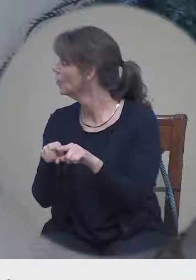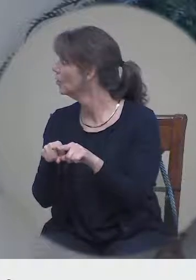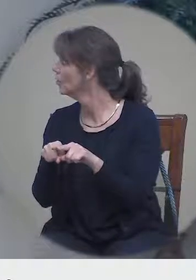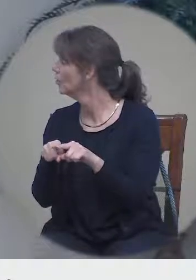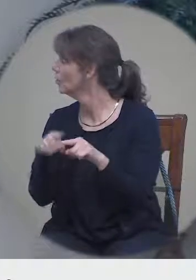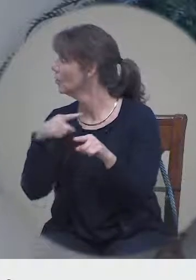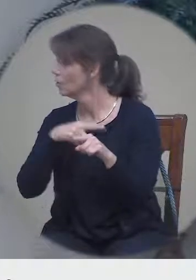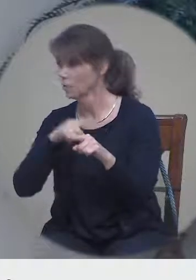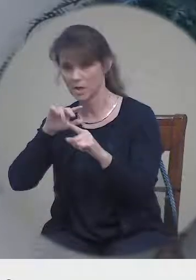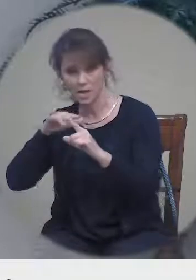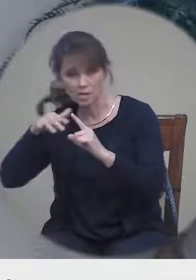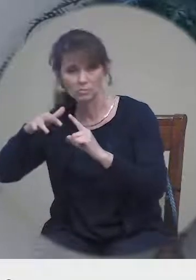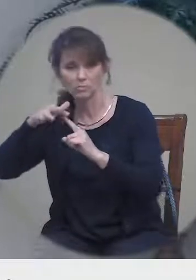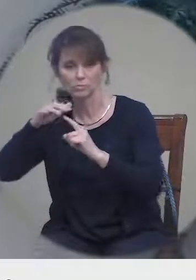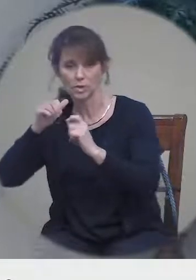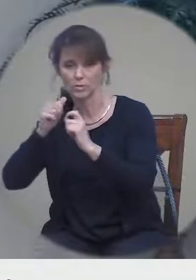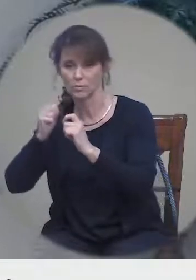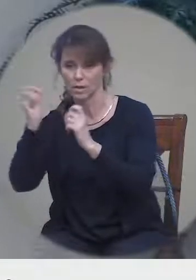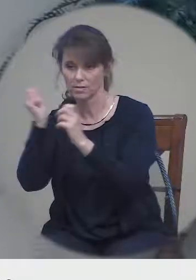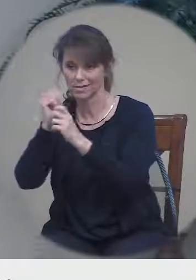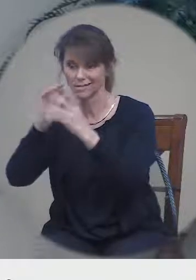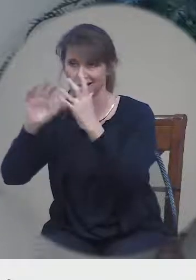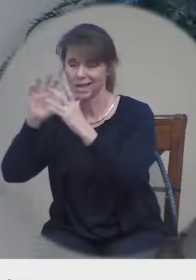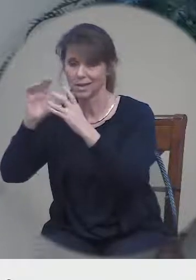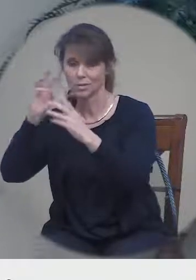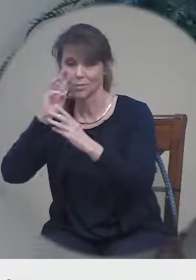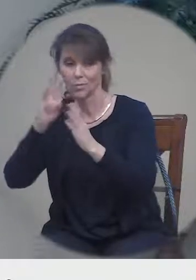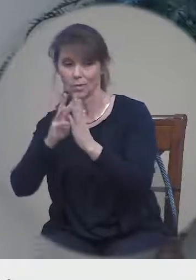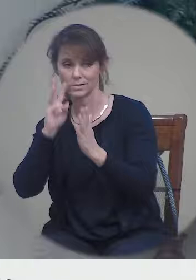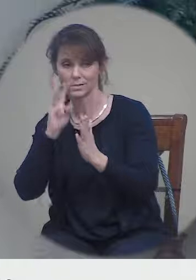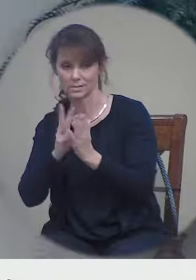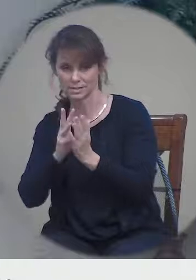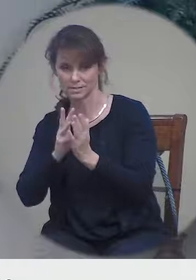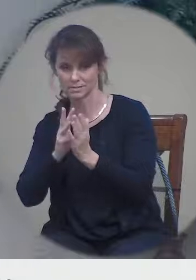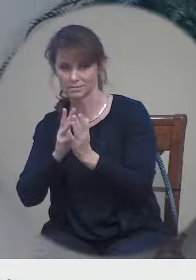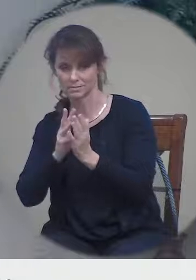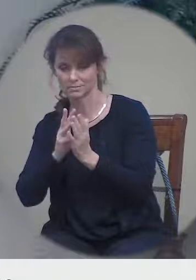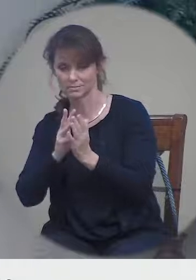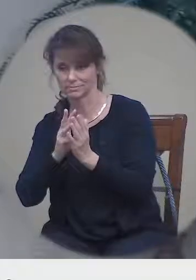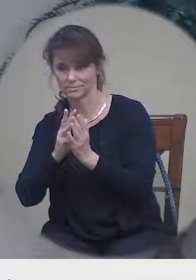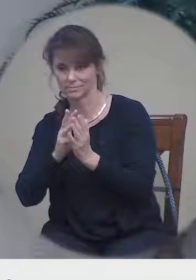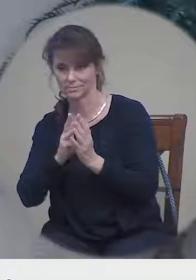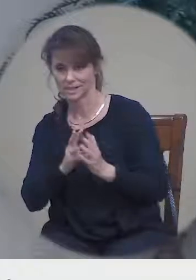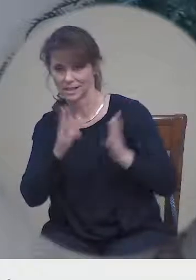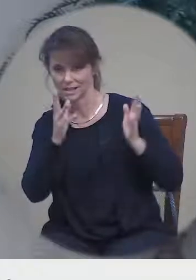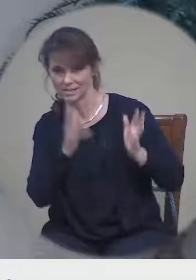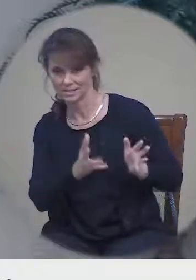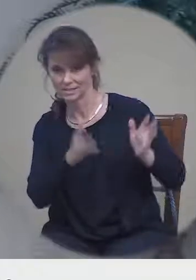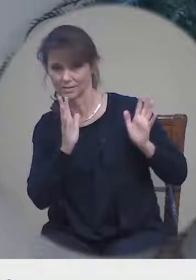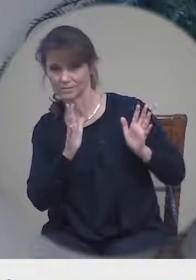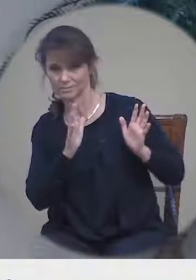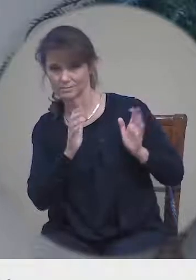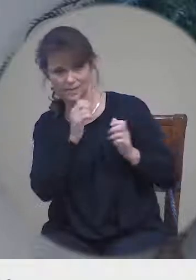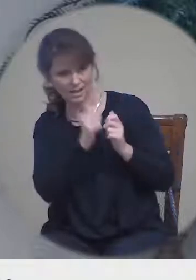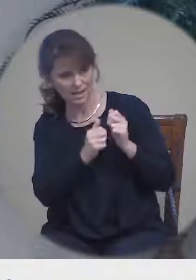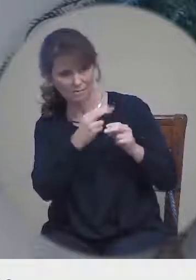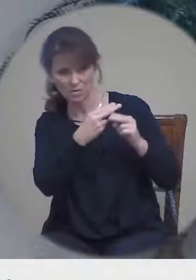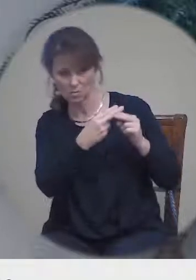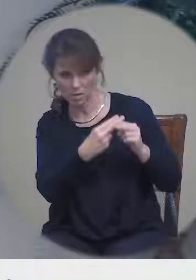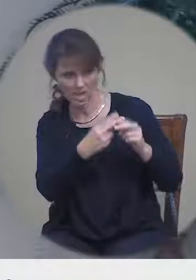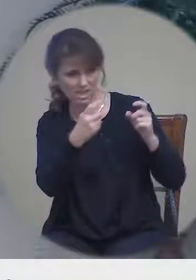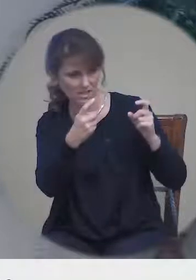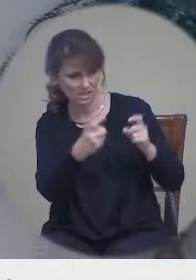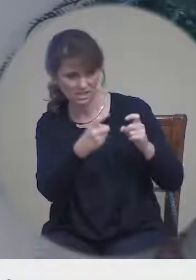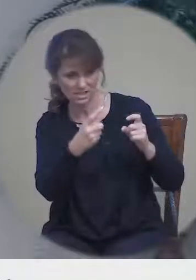since we are surrounded by so great a cloud of witnesses, let's lay aside every weight and the sin which